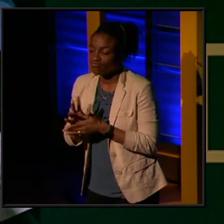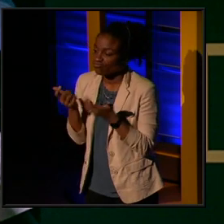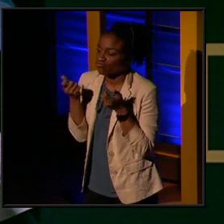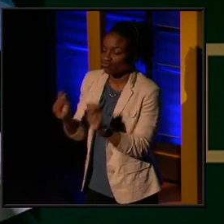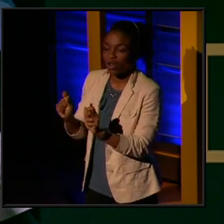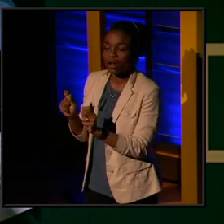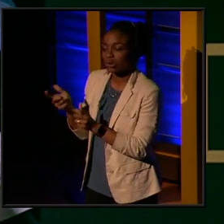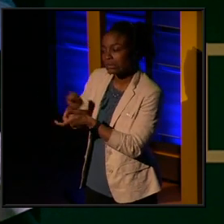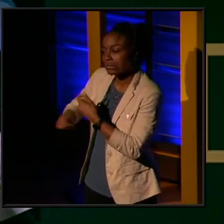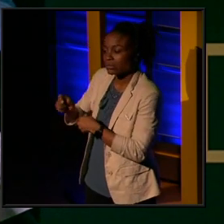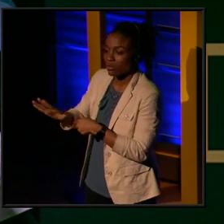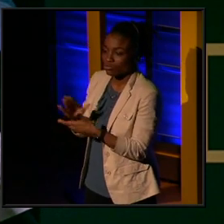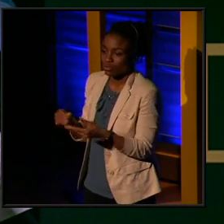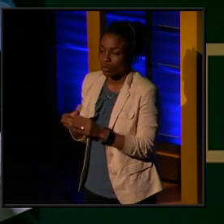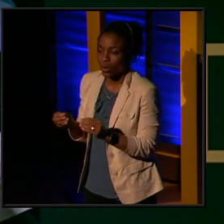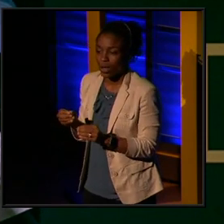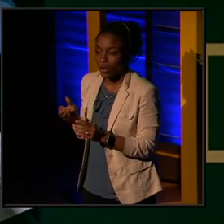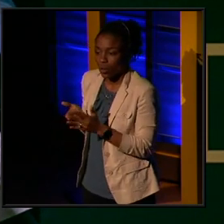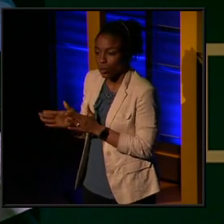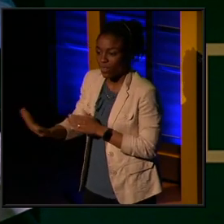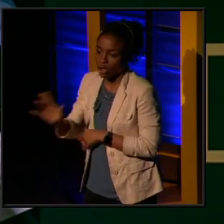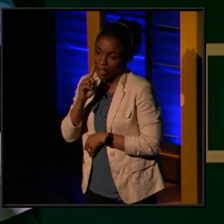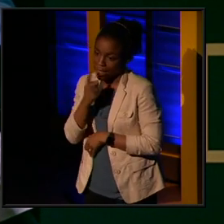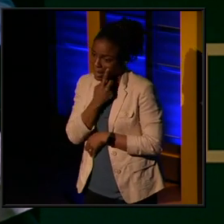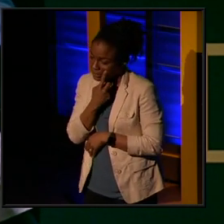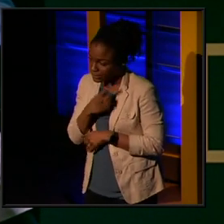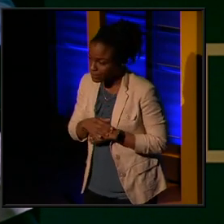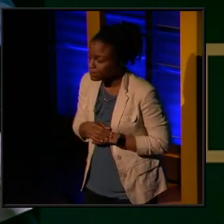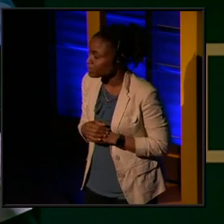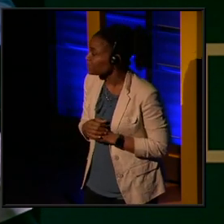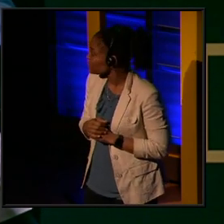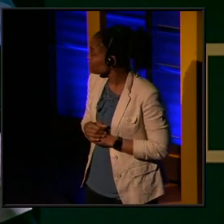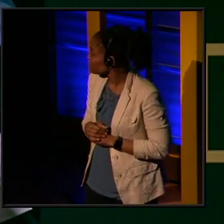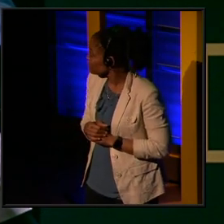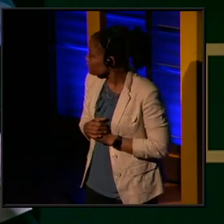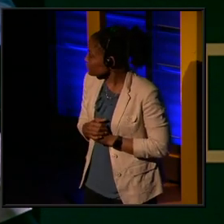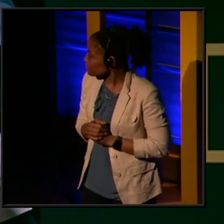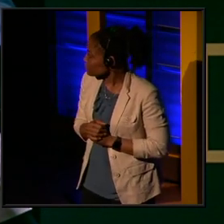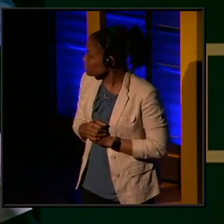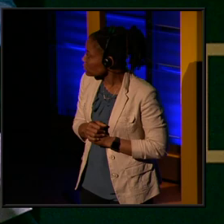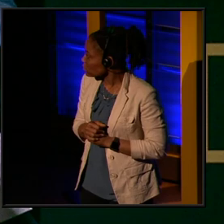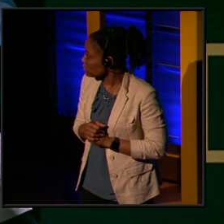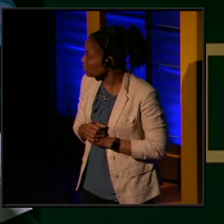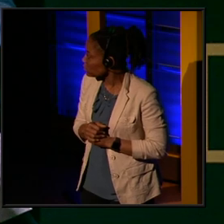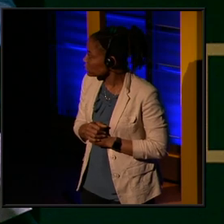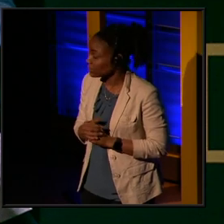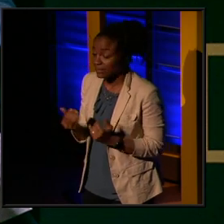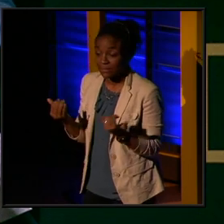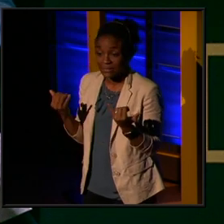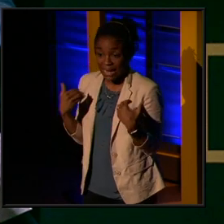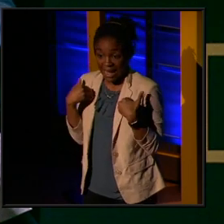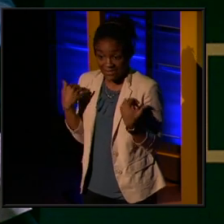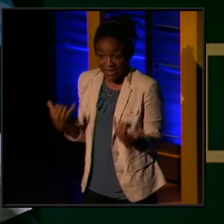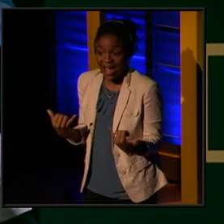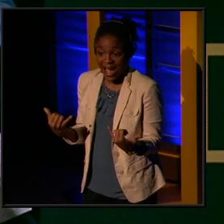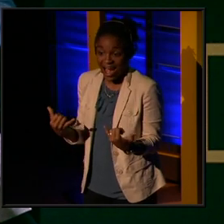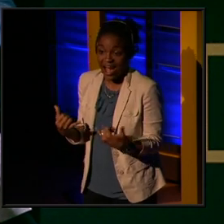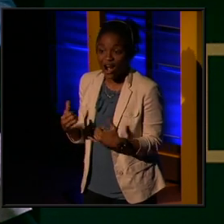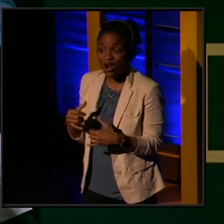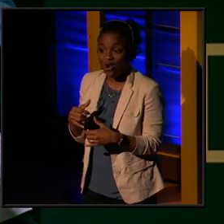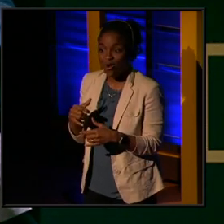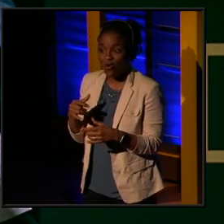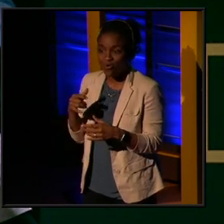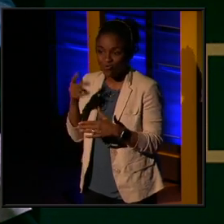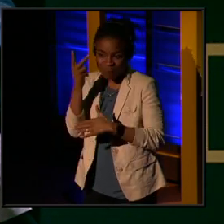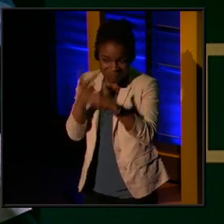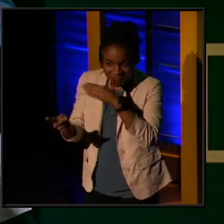of the change through the eyes of this really old, incredible fisherman. And we have a little trailer. Sneak peek? Yes, we have a sneak